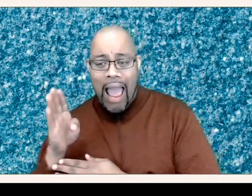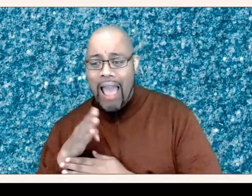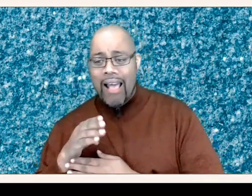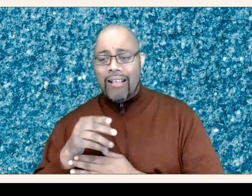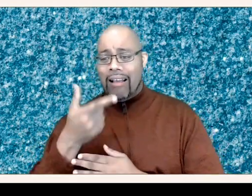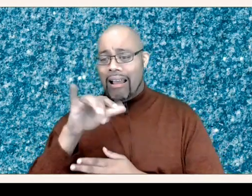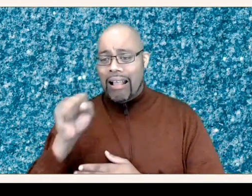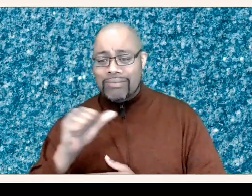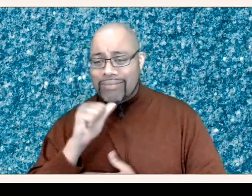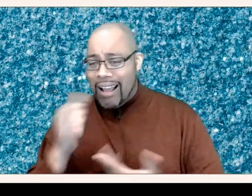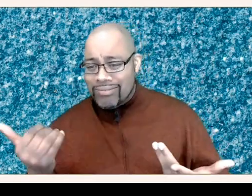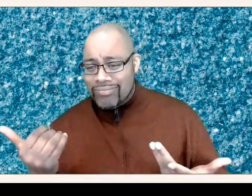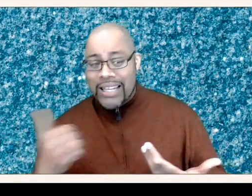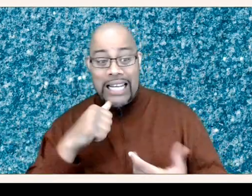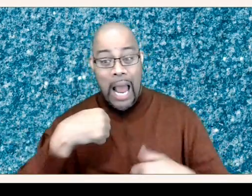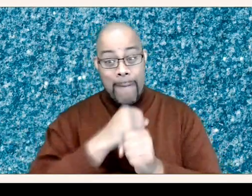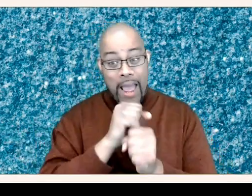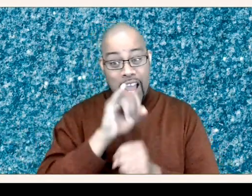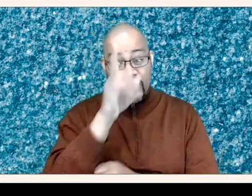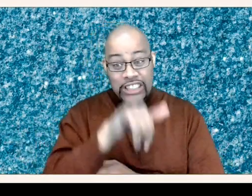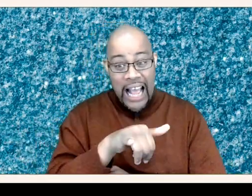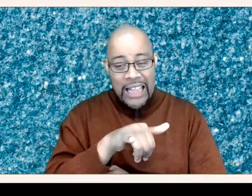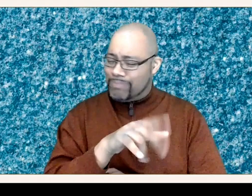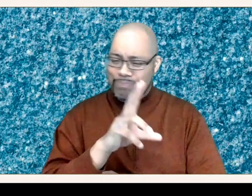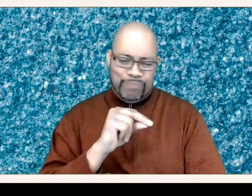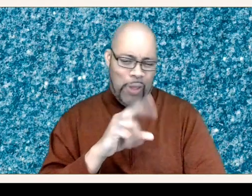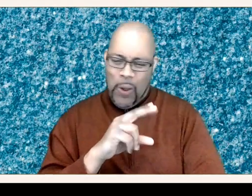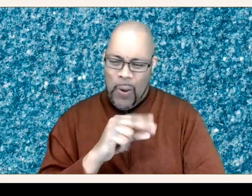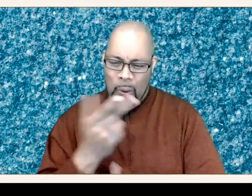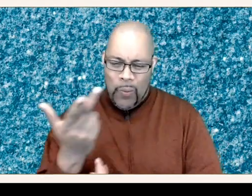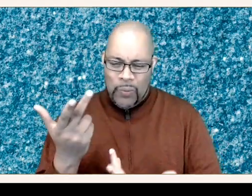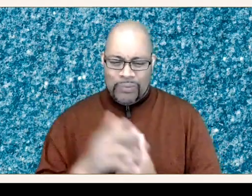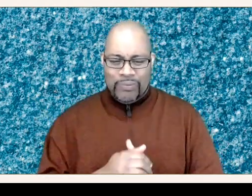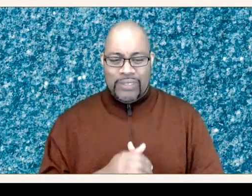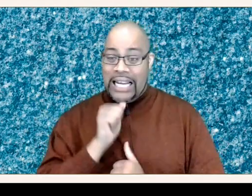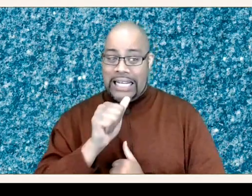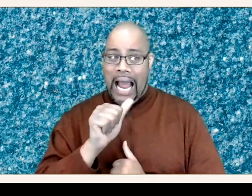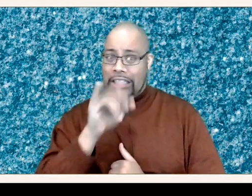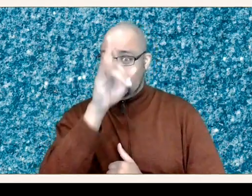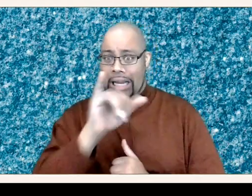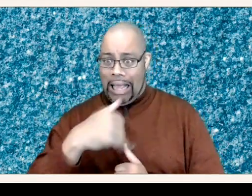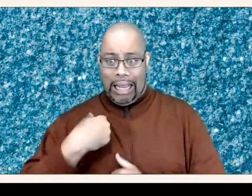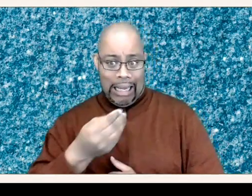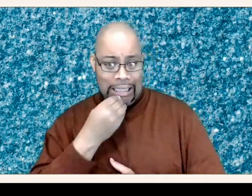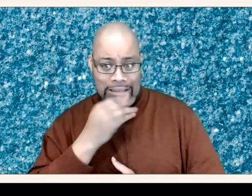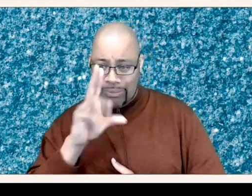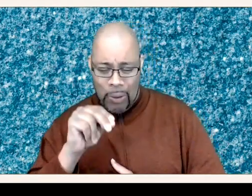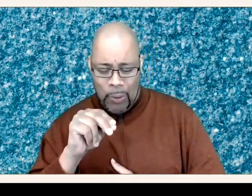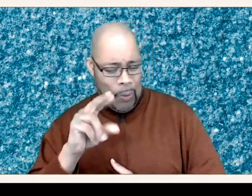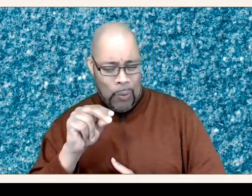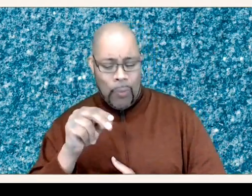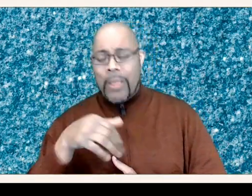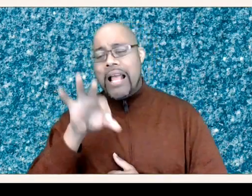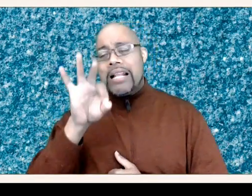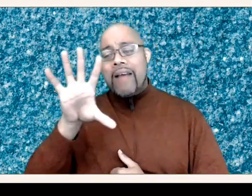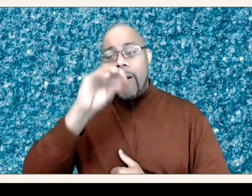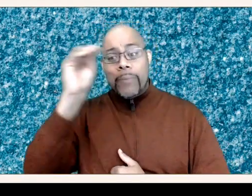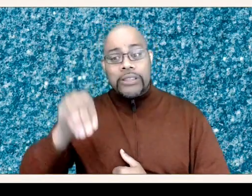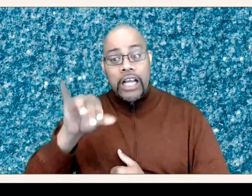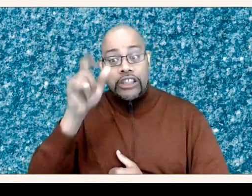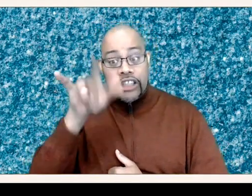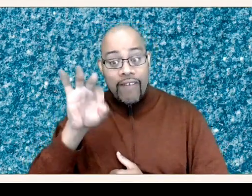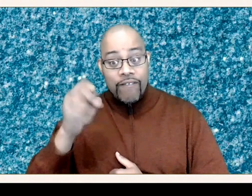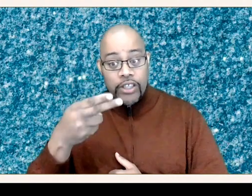gills. It's not really made of jelly either though. It's at least not the jelly that you and I eat. Jellyfish are about